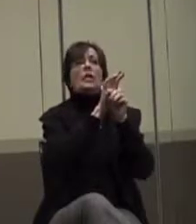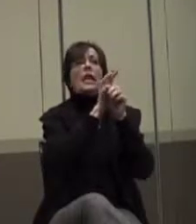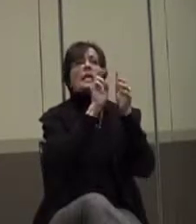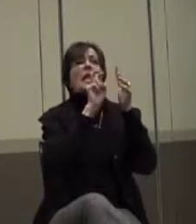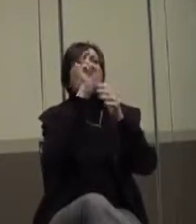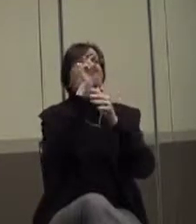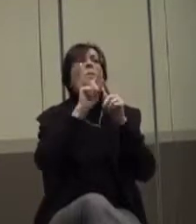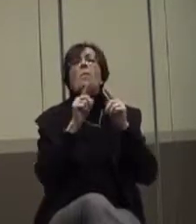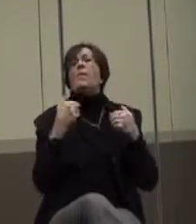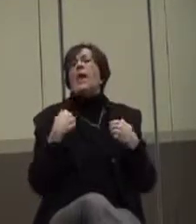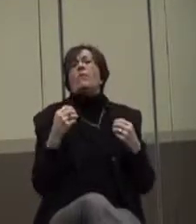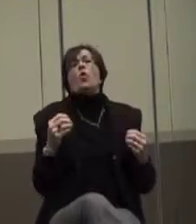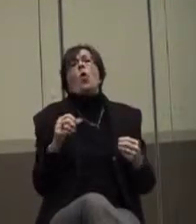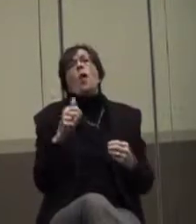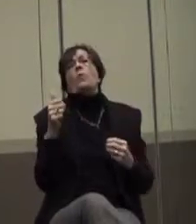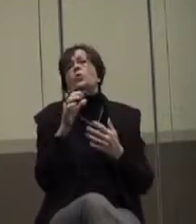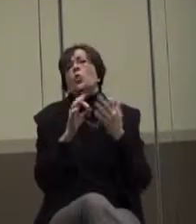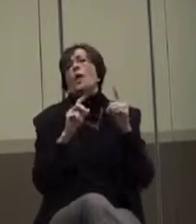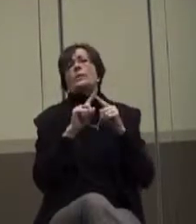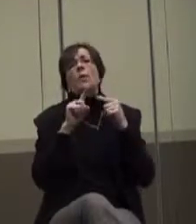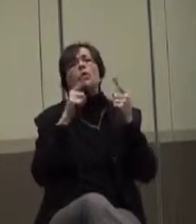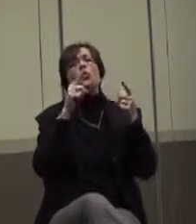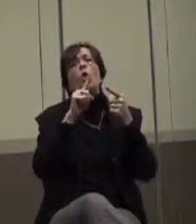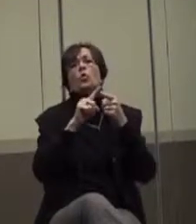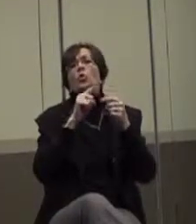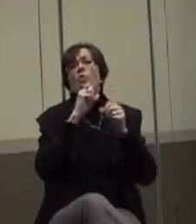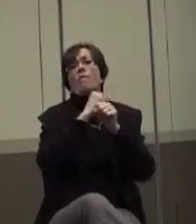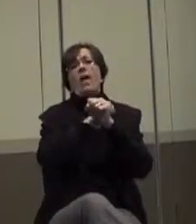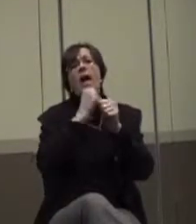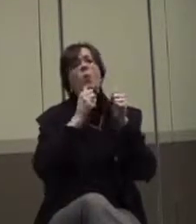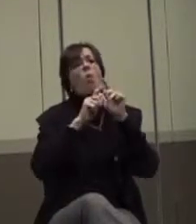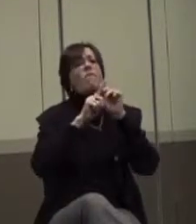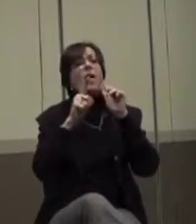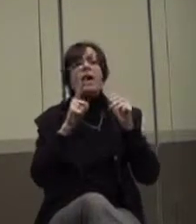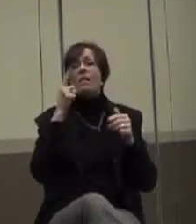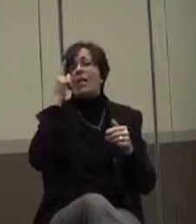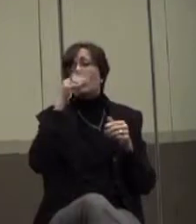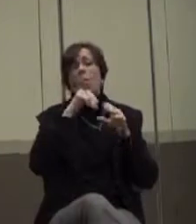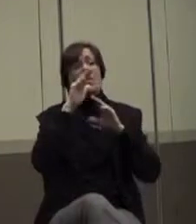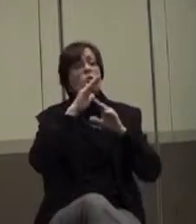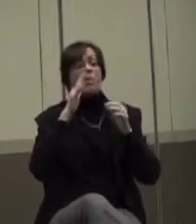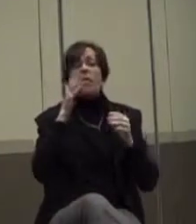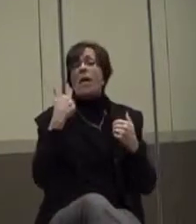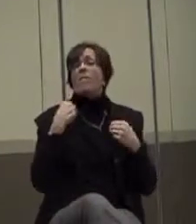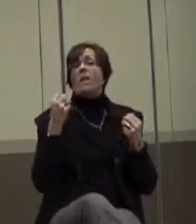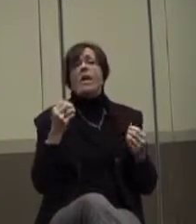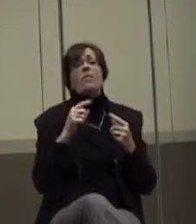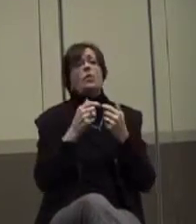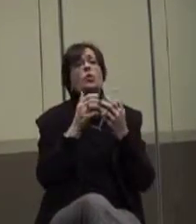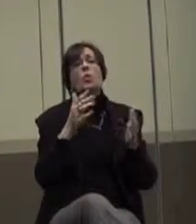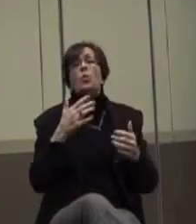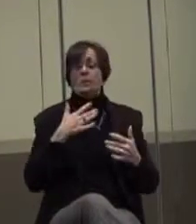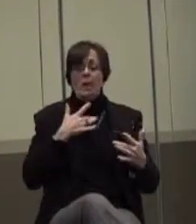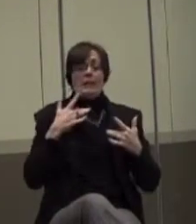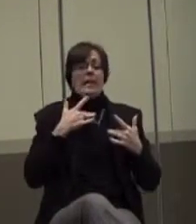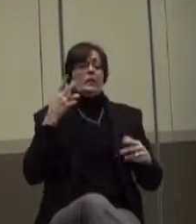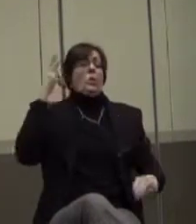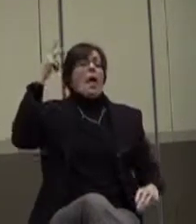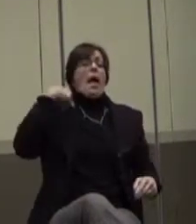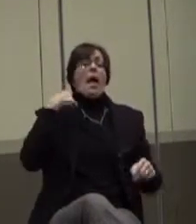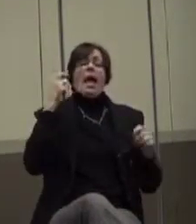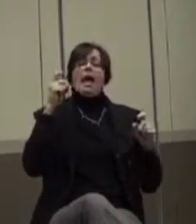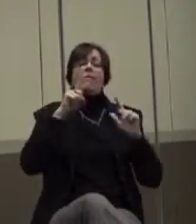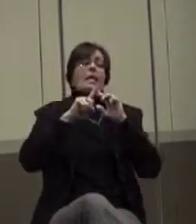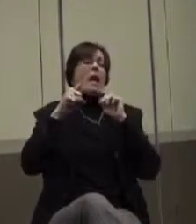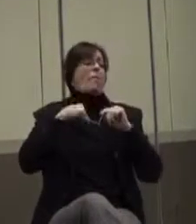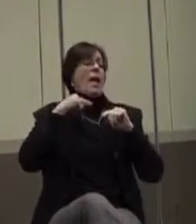do then but go and fight or flight. Right. Because they think they're in trouble, and I've got nothing to lose, and my anxiety is so high, I've got to get out of here, but I can't escape the